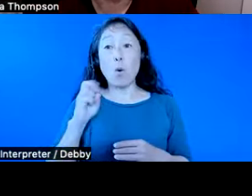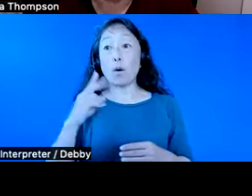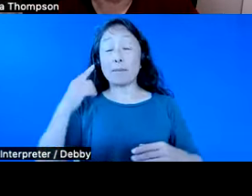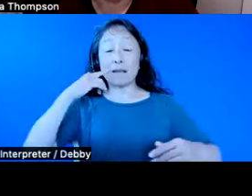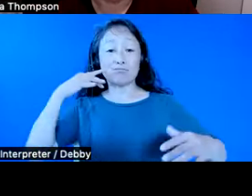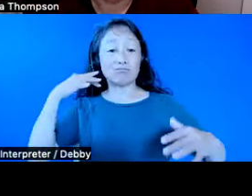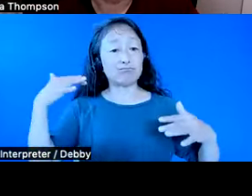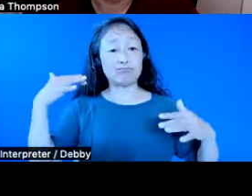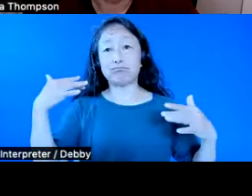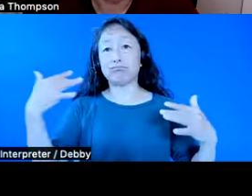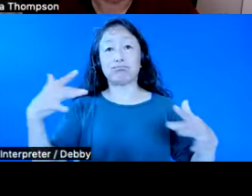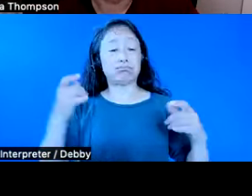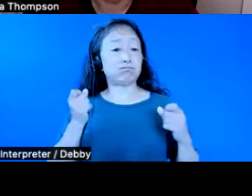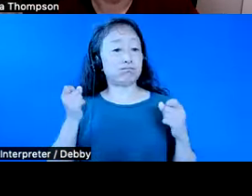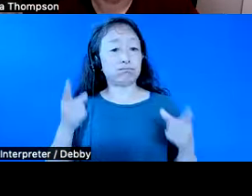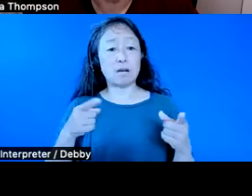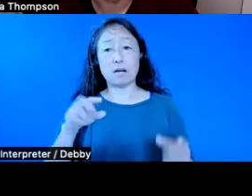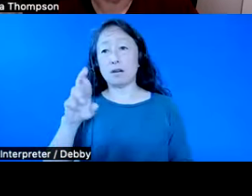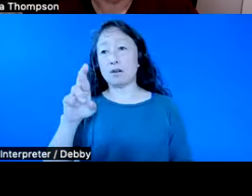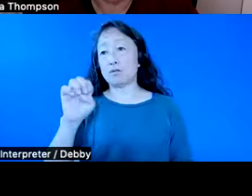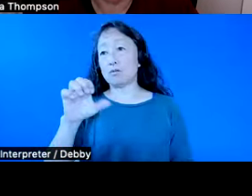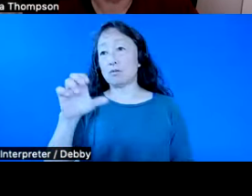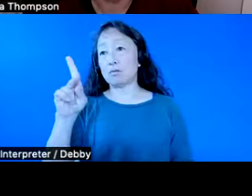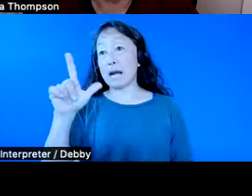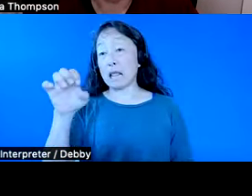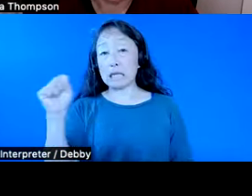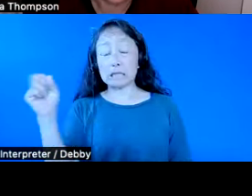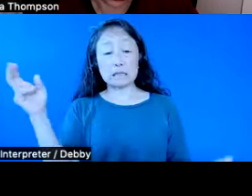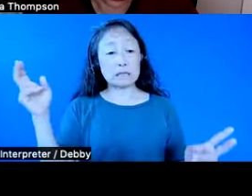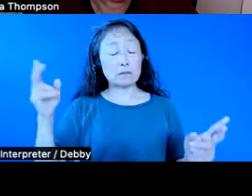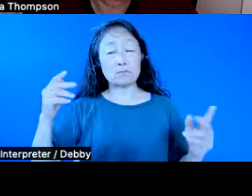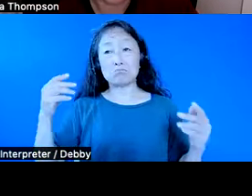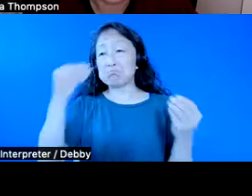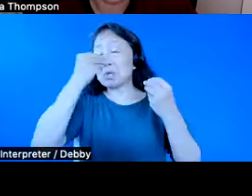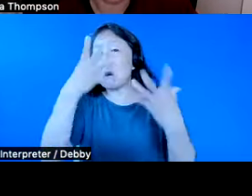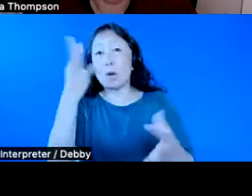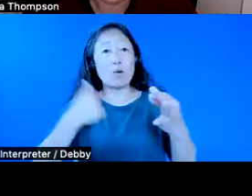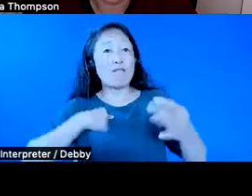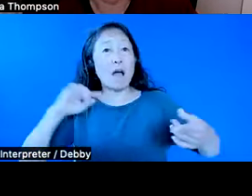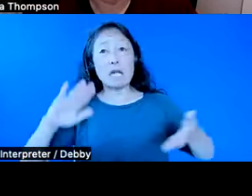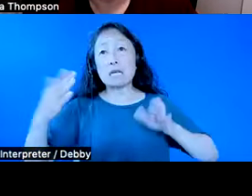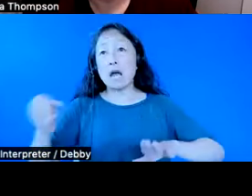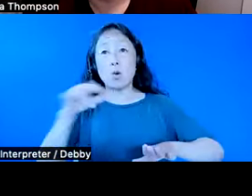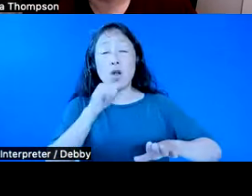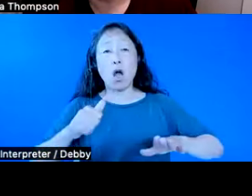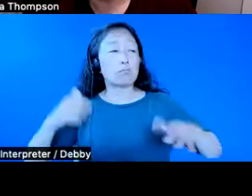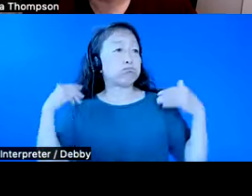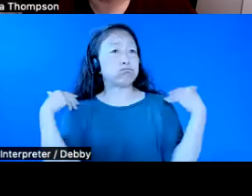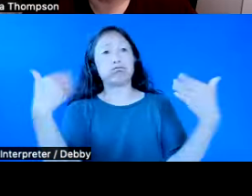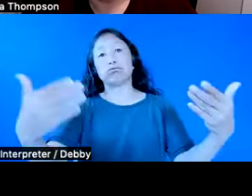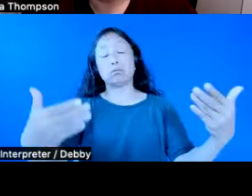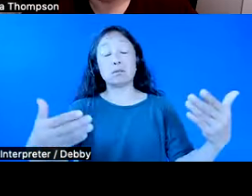where there's no, not a value on if I die or not. And then some are just dramatic changes in